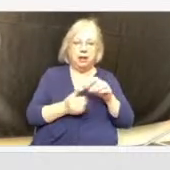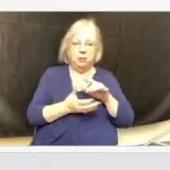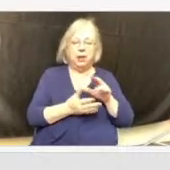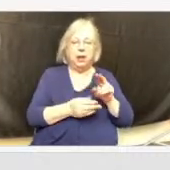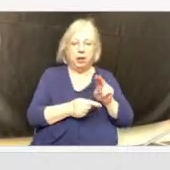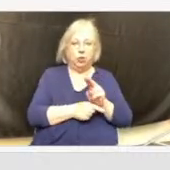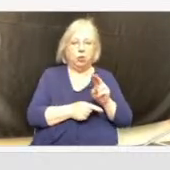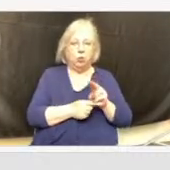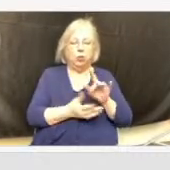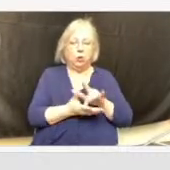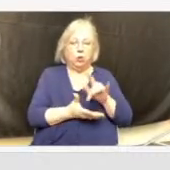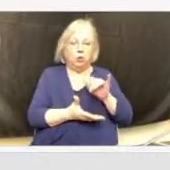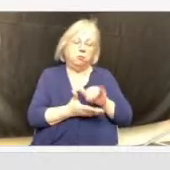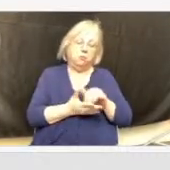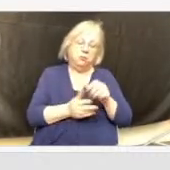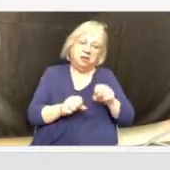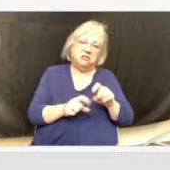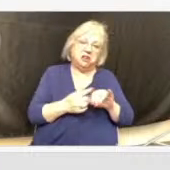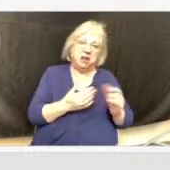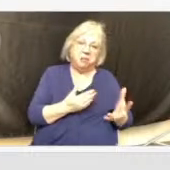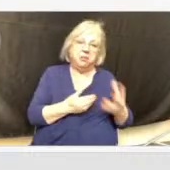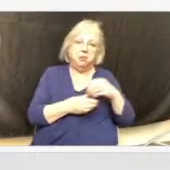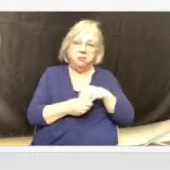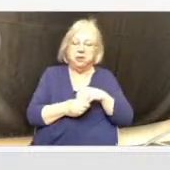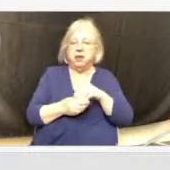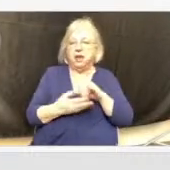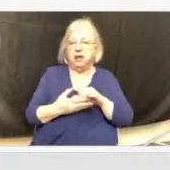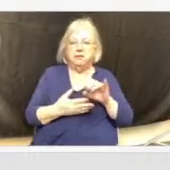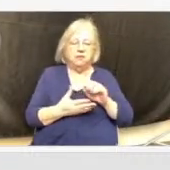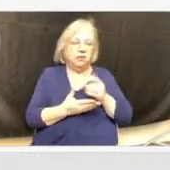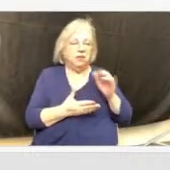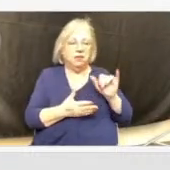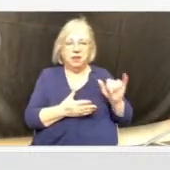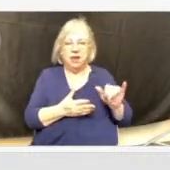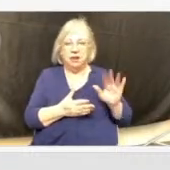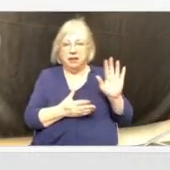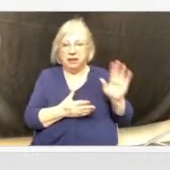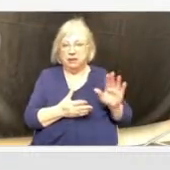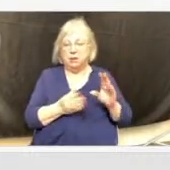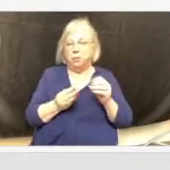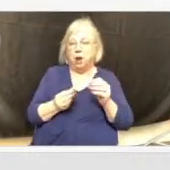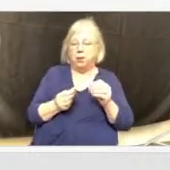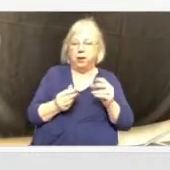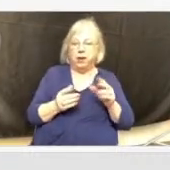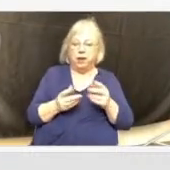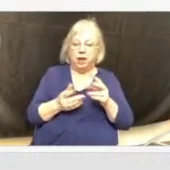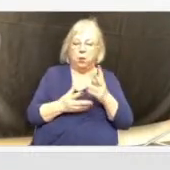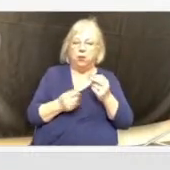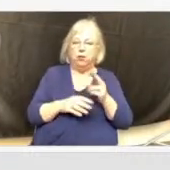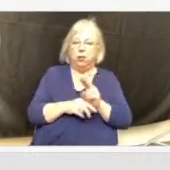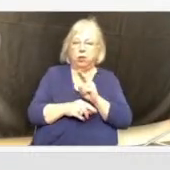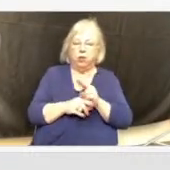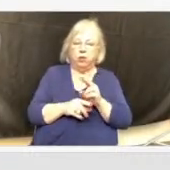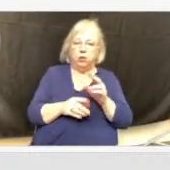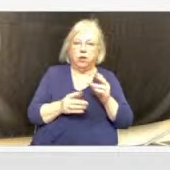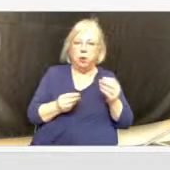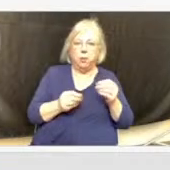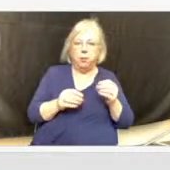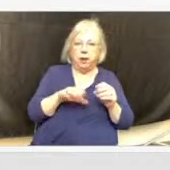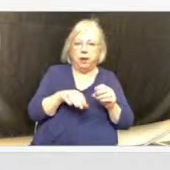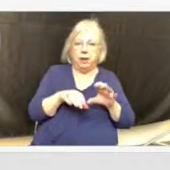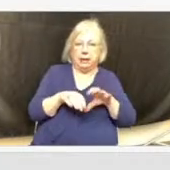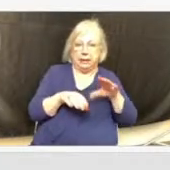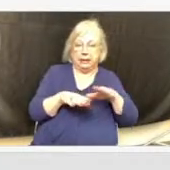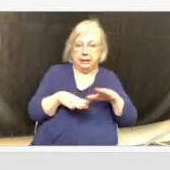That potentially could be part of that. You know, if that's his property, he's going to utilize some adjacent property for parking.